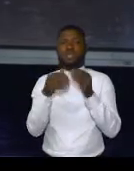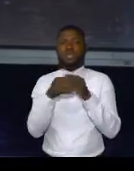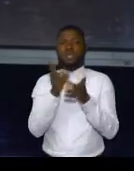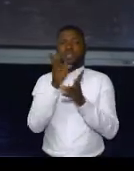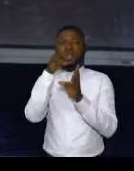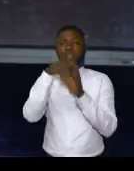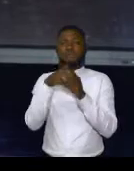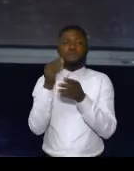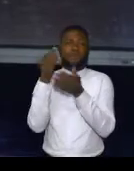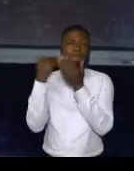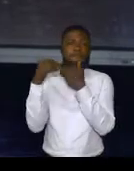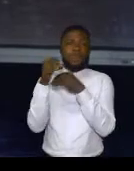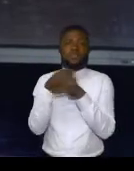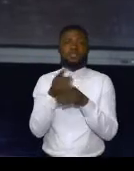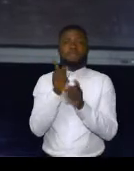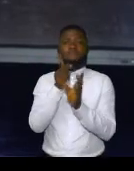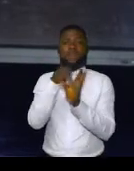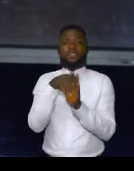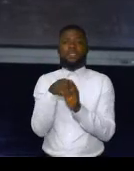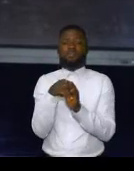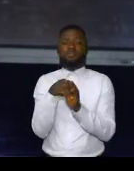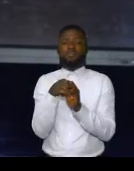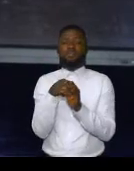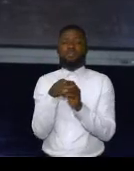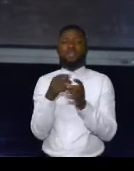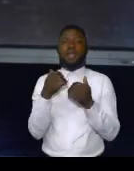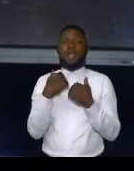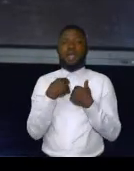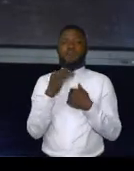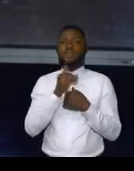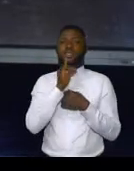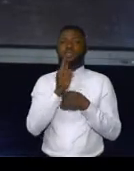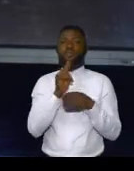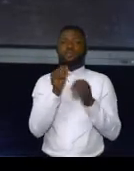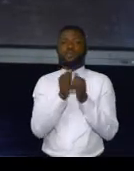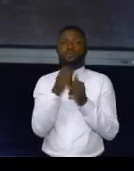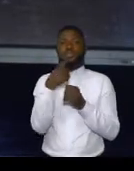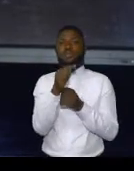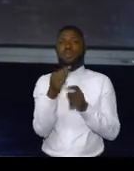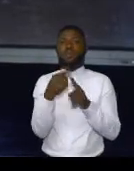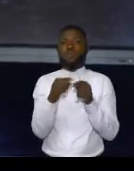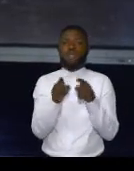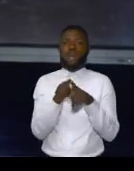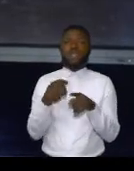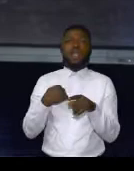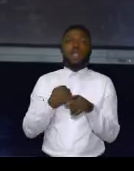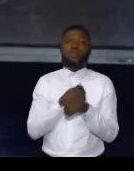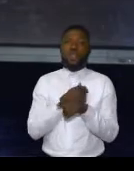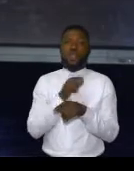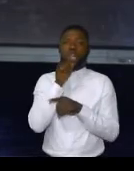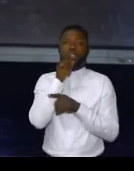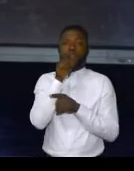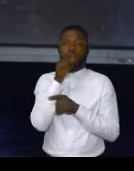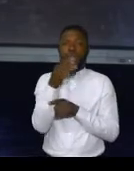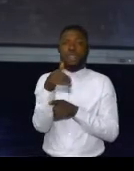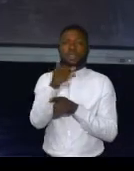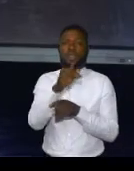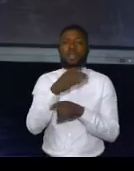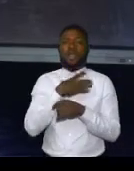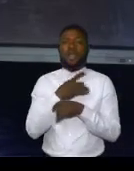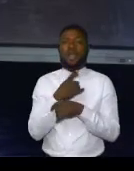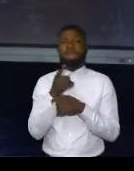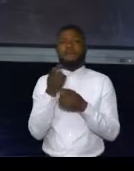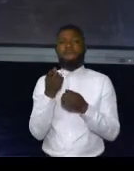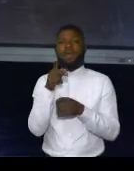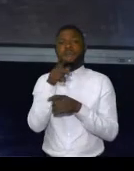sentences involving past participle. Have is used with the word like we, you,